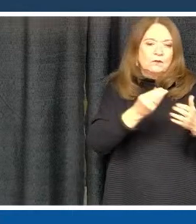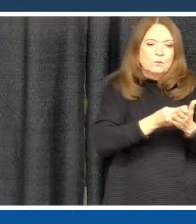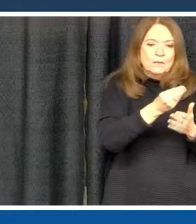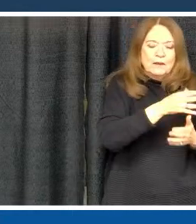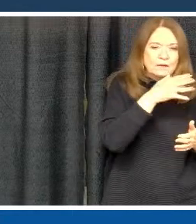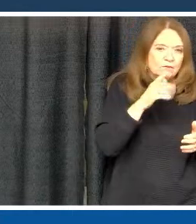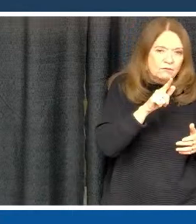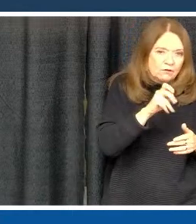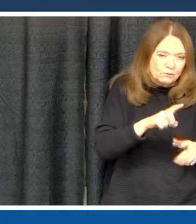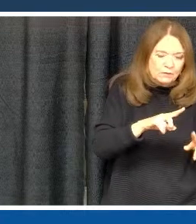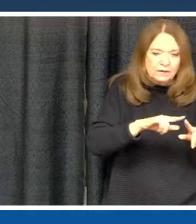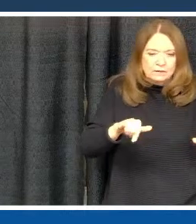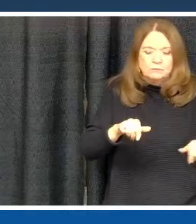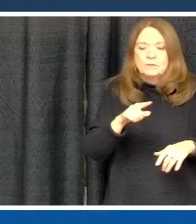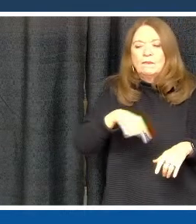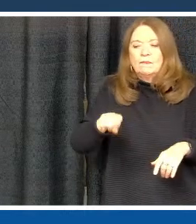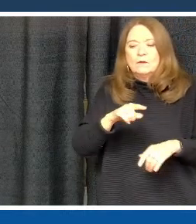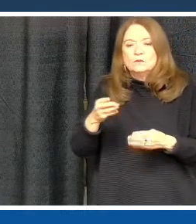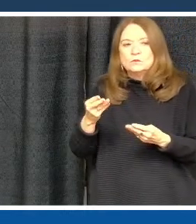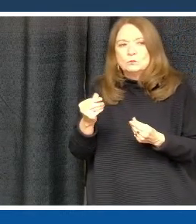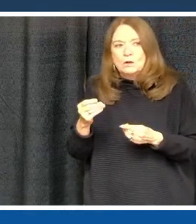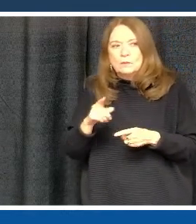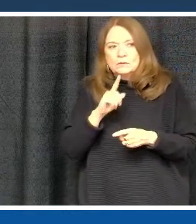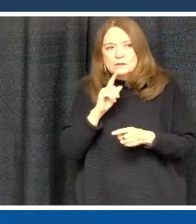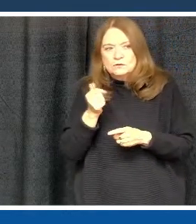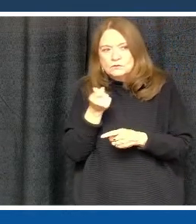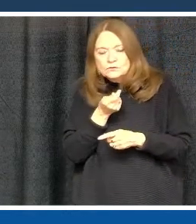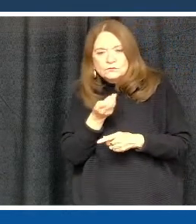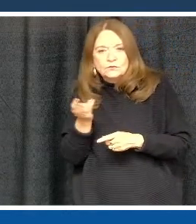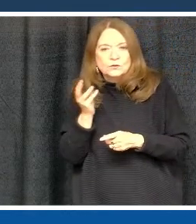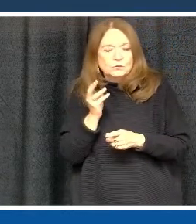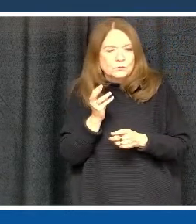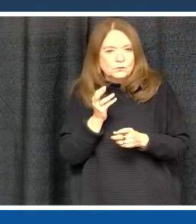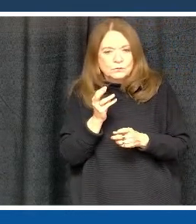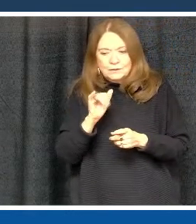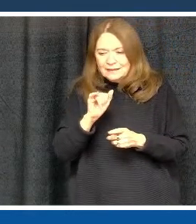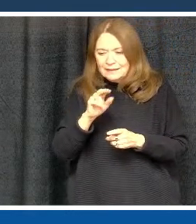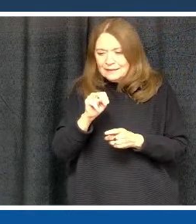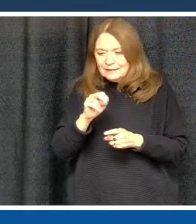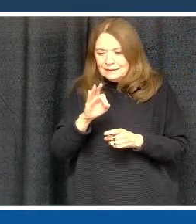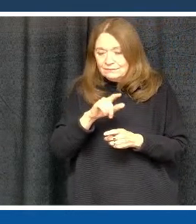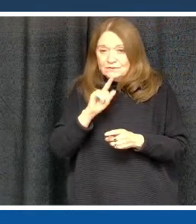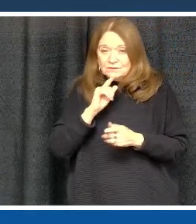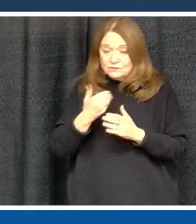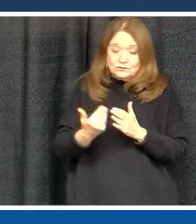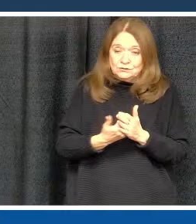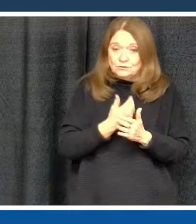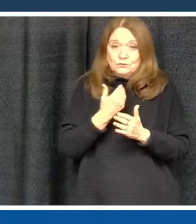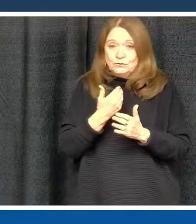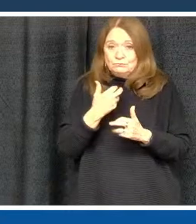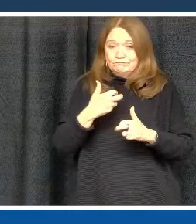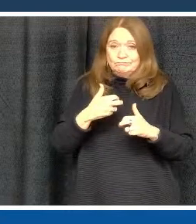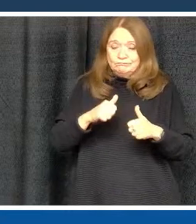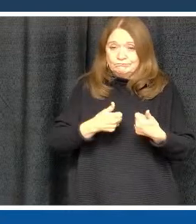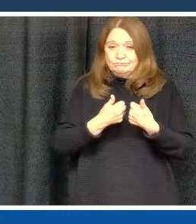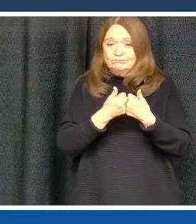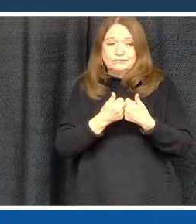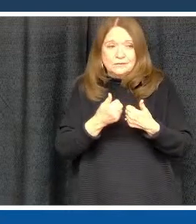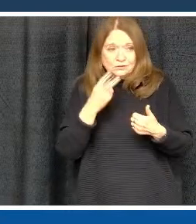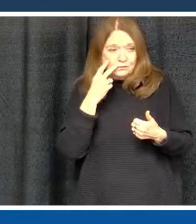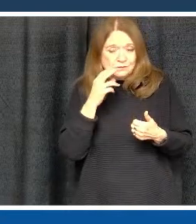those properties, they're fewer and farther between. Infill is kind of the new reality, as you see Mr. Tyndall come forward